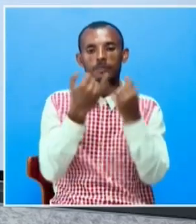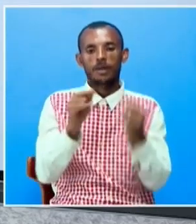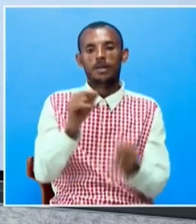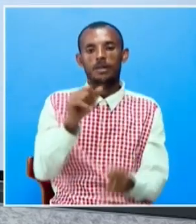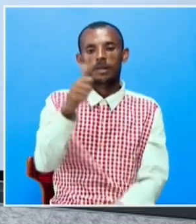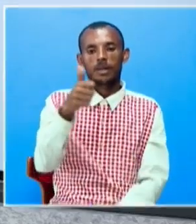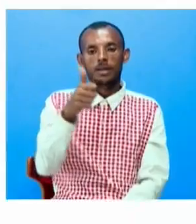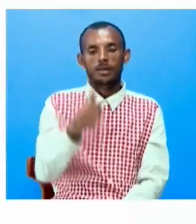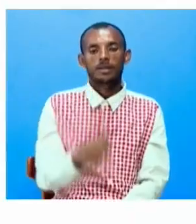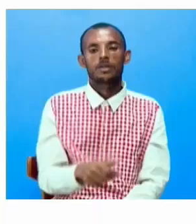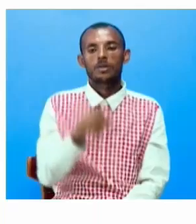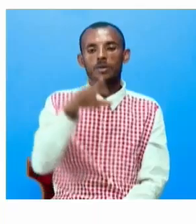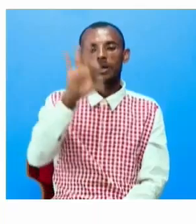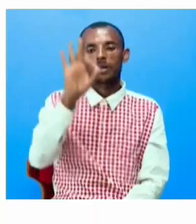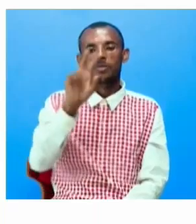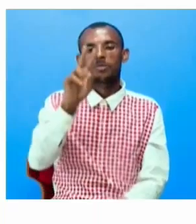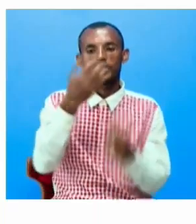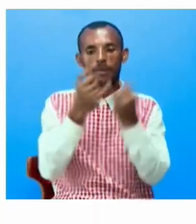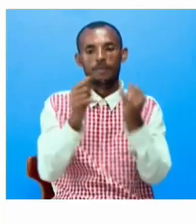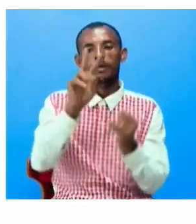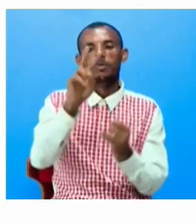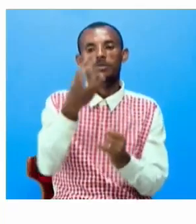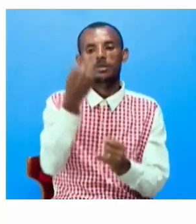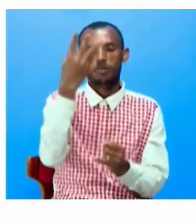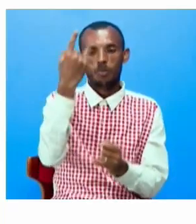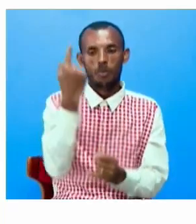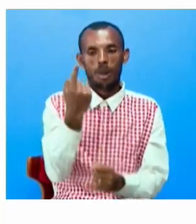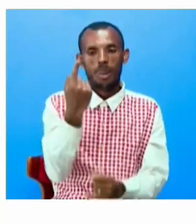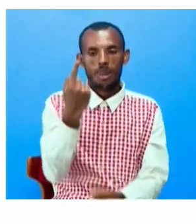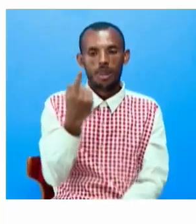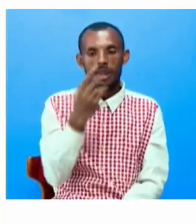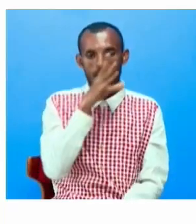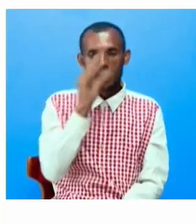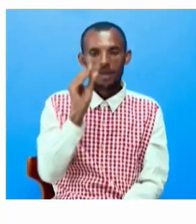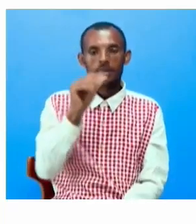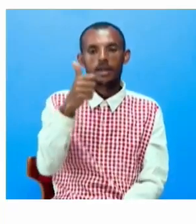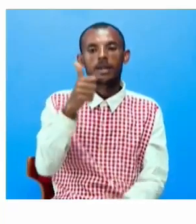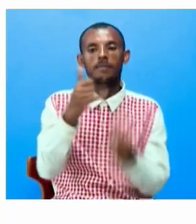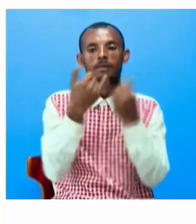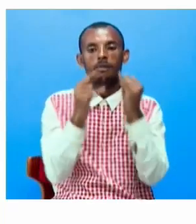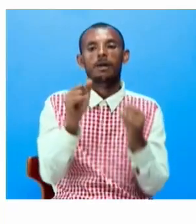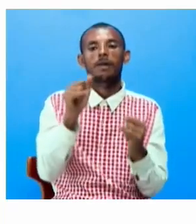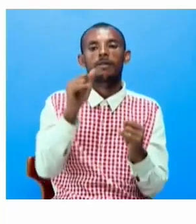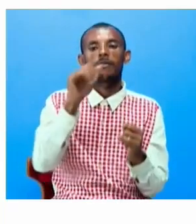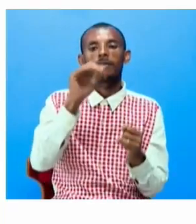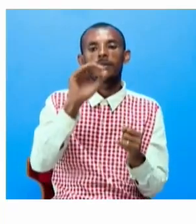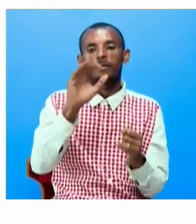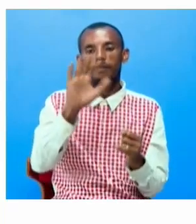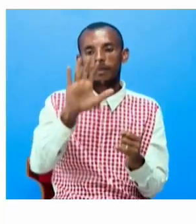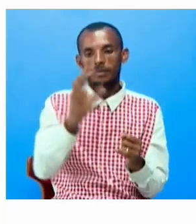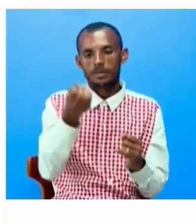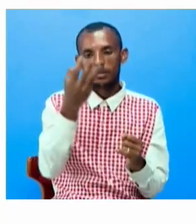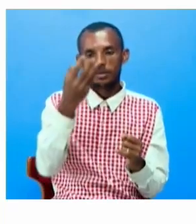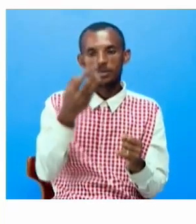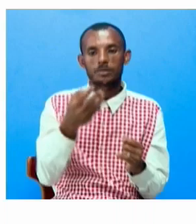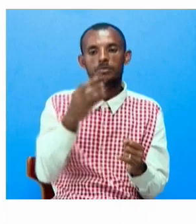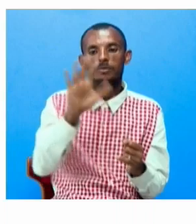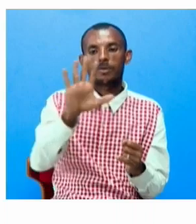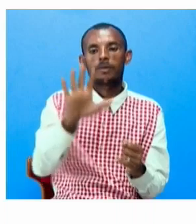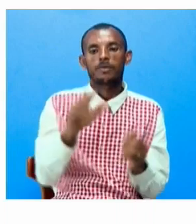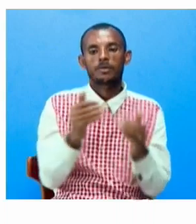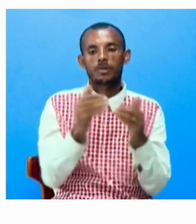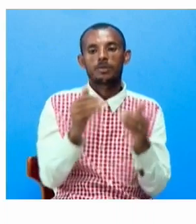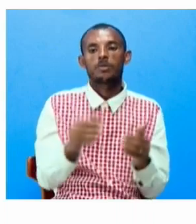So you have 2 divided by 2 is 1. 10 divided by 2 is 5. So this becomes this